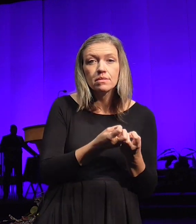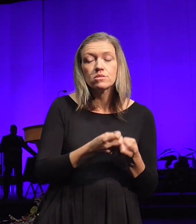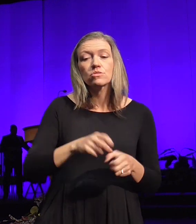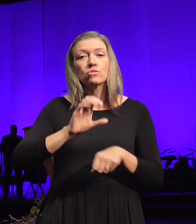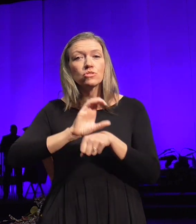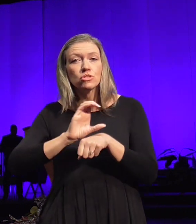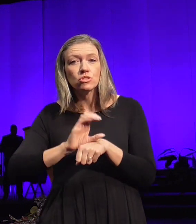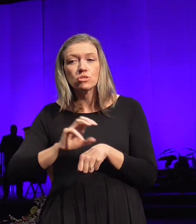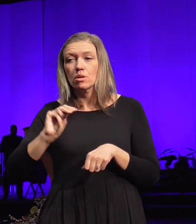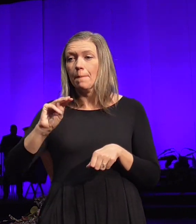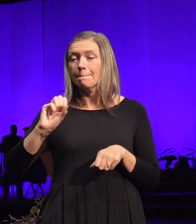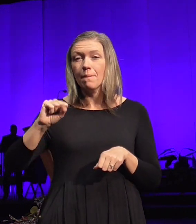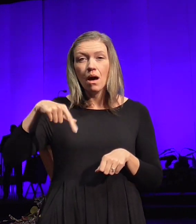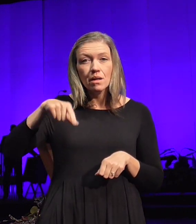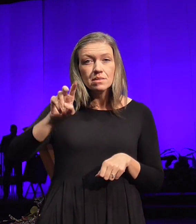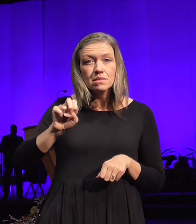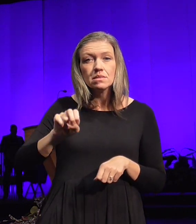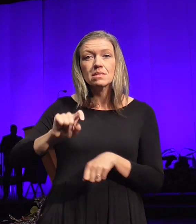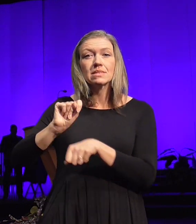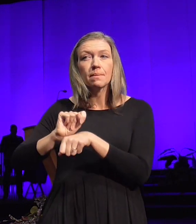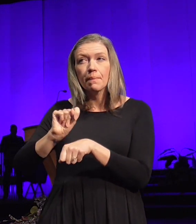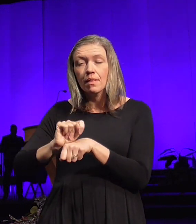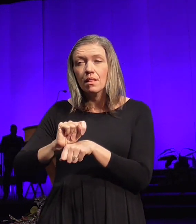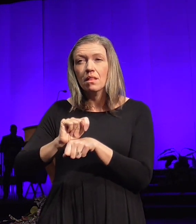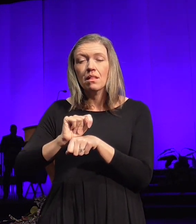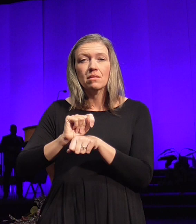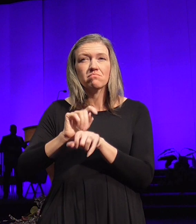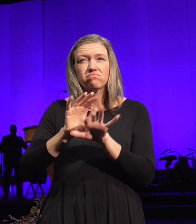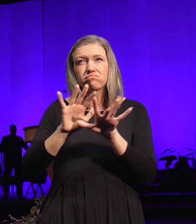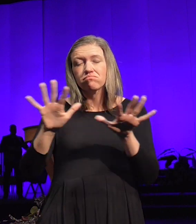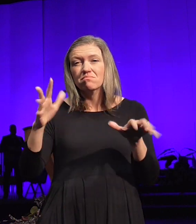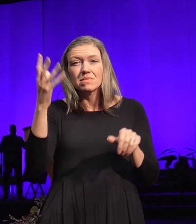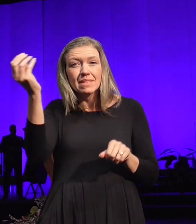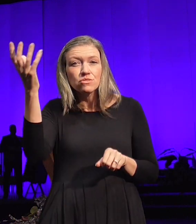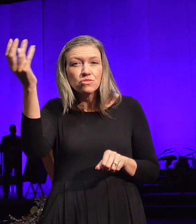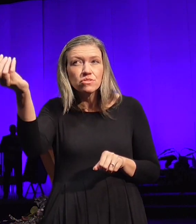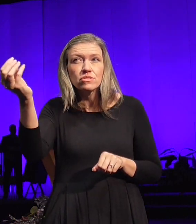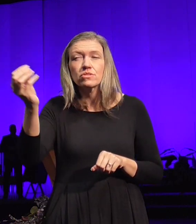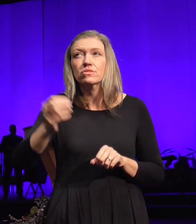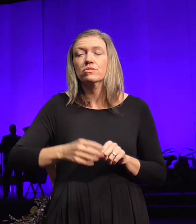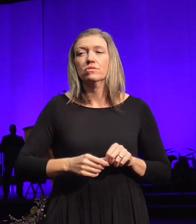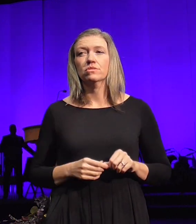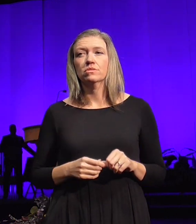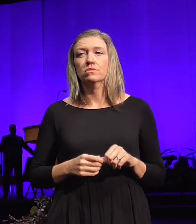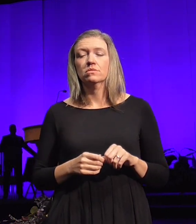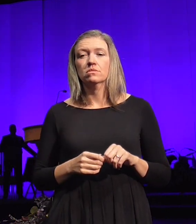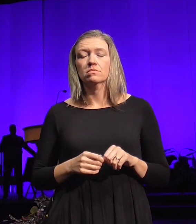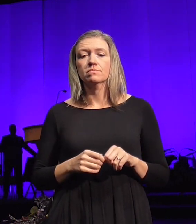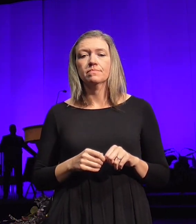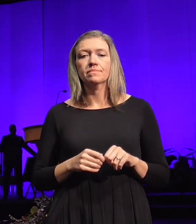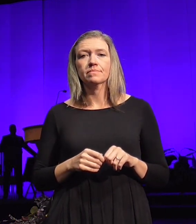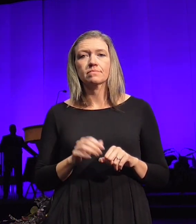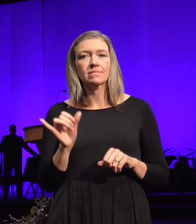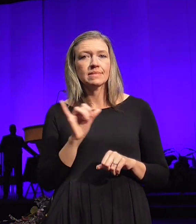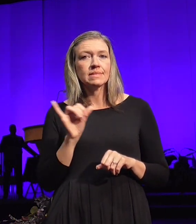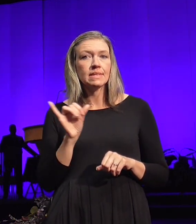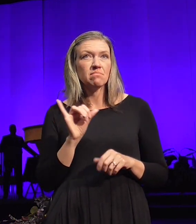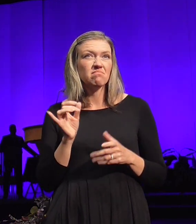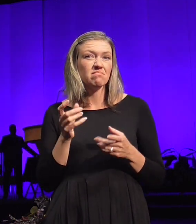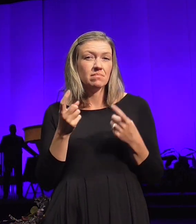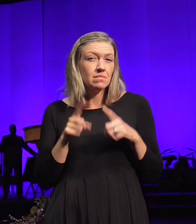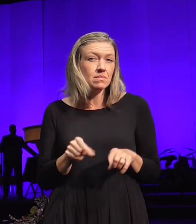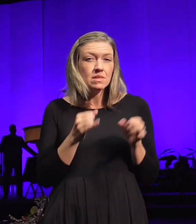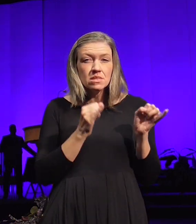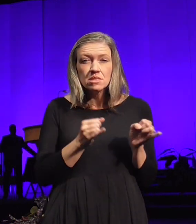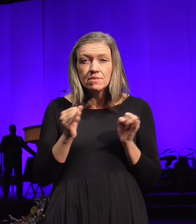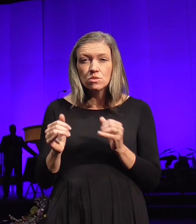churches, mosques, temples, throughout nature, as well as individually,